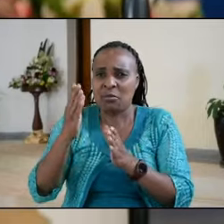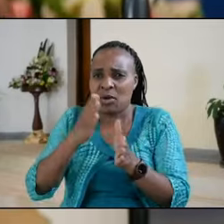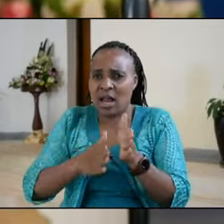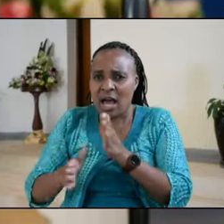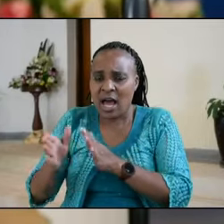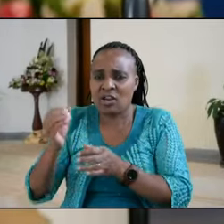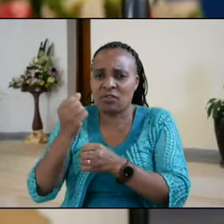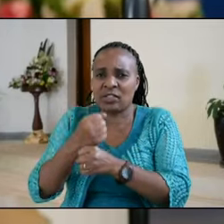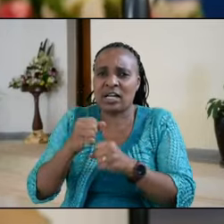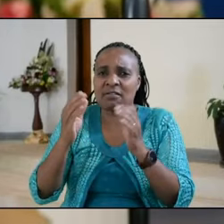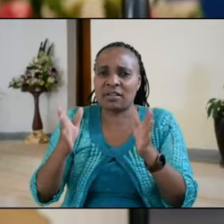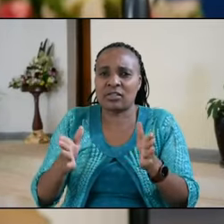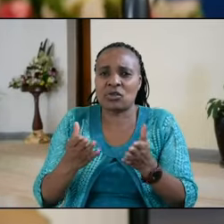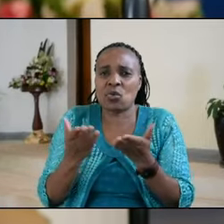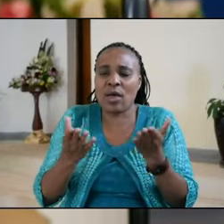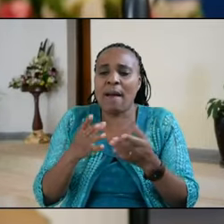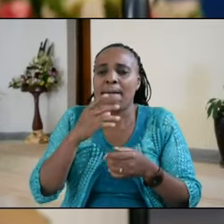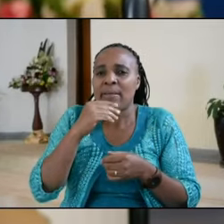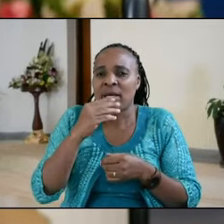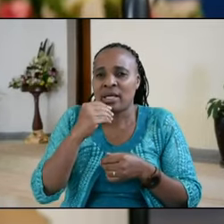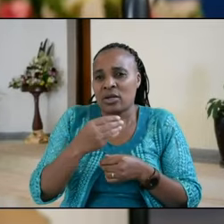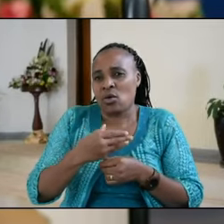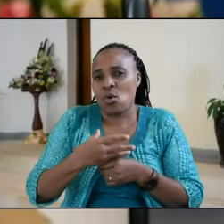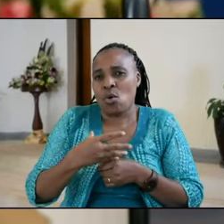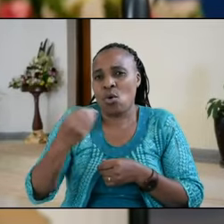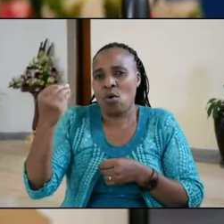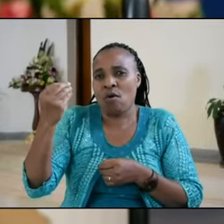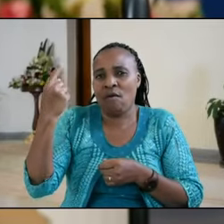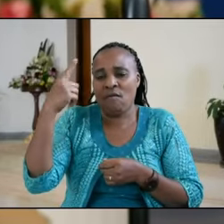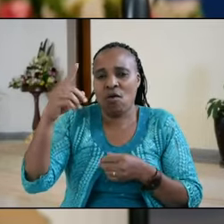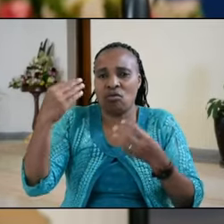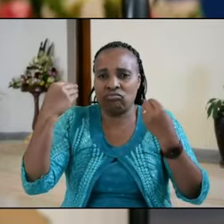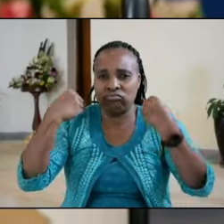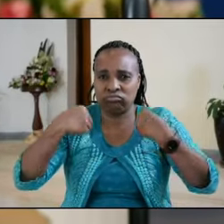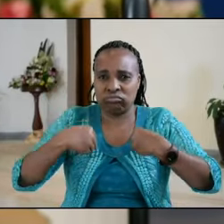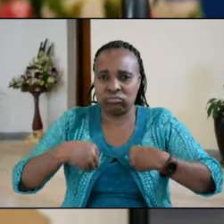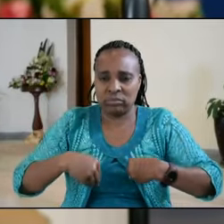motion, where men go for clothes of